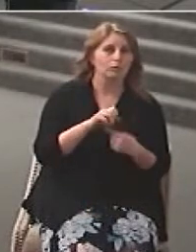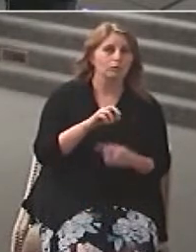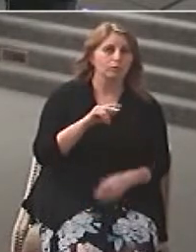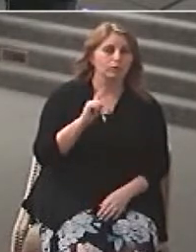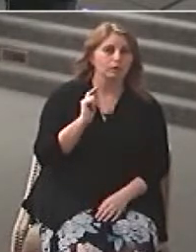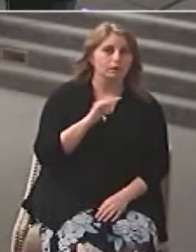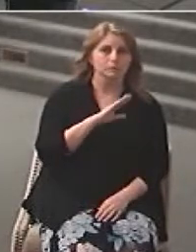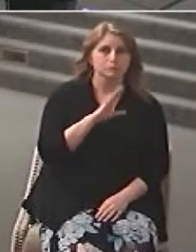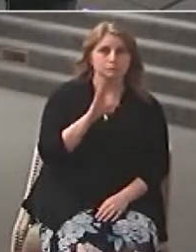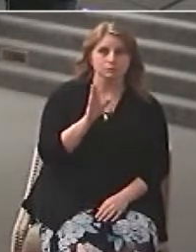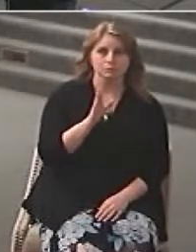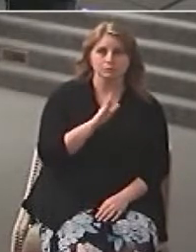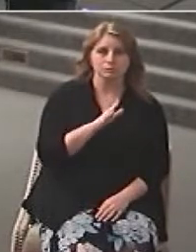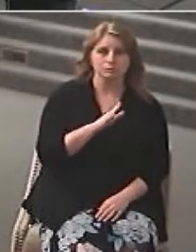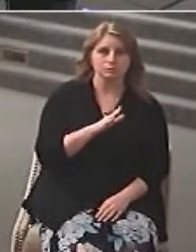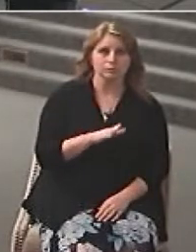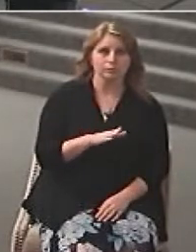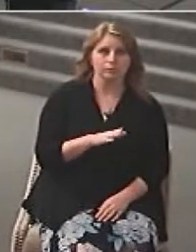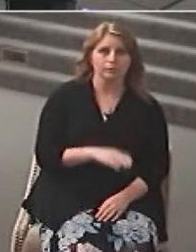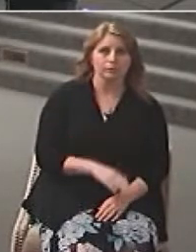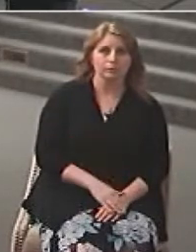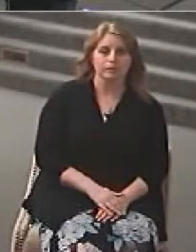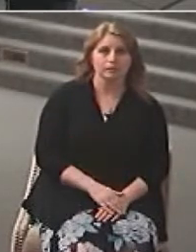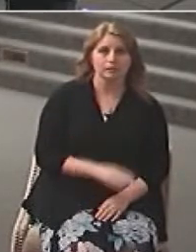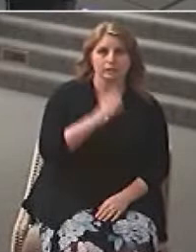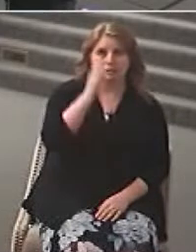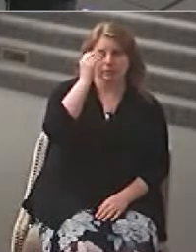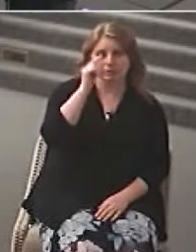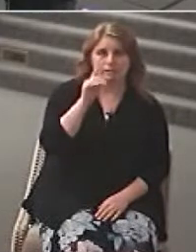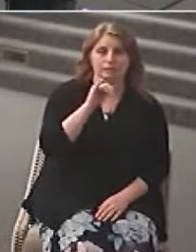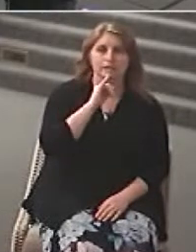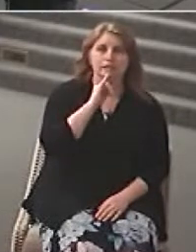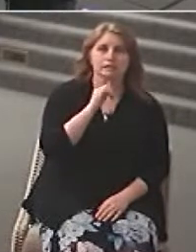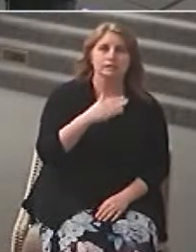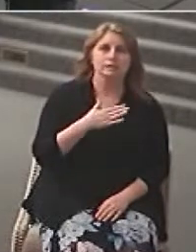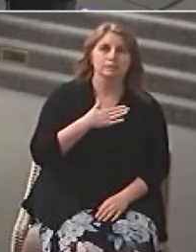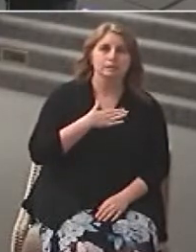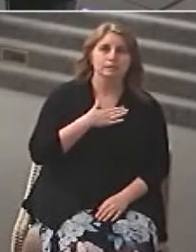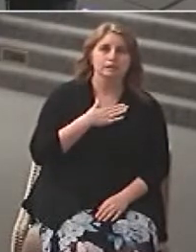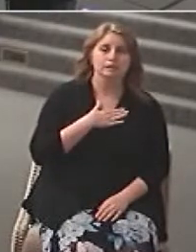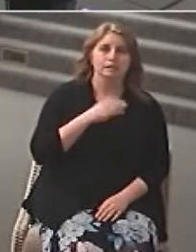never turn back. He's my